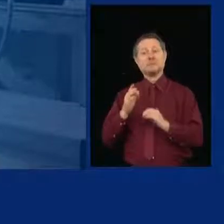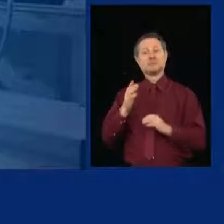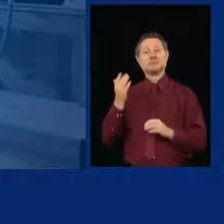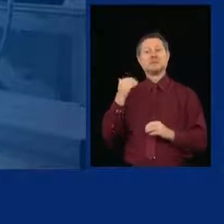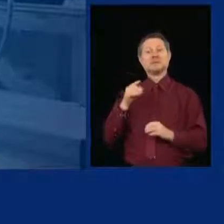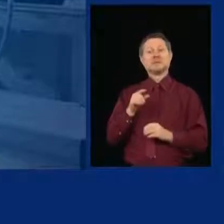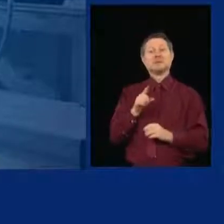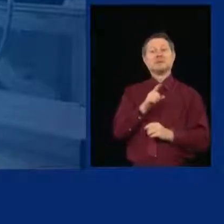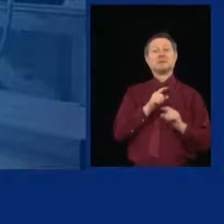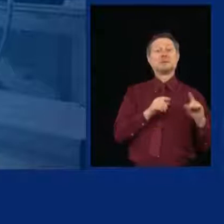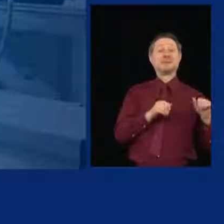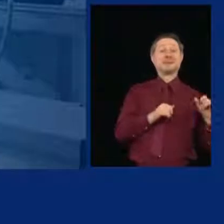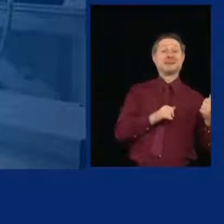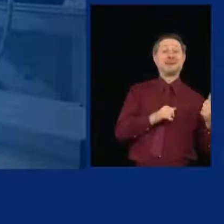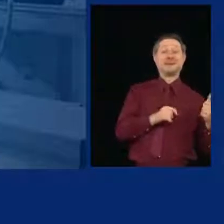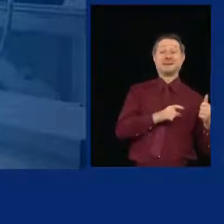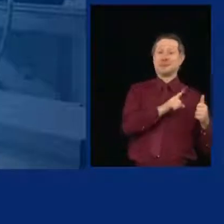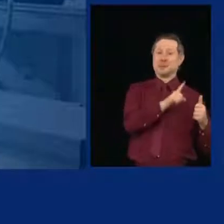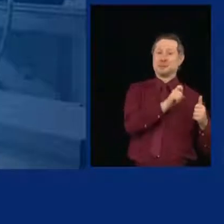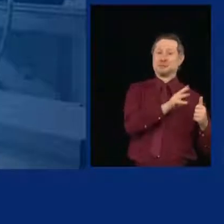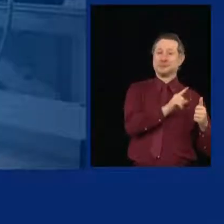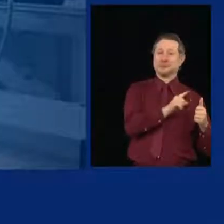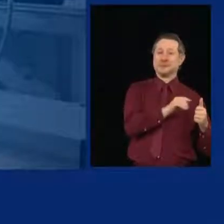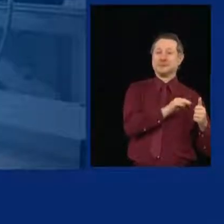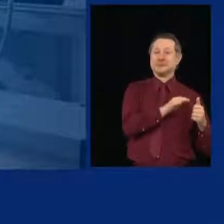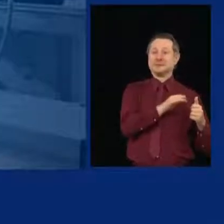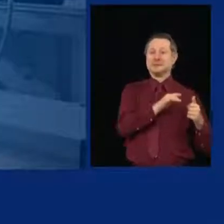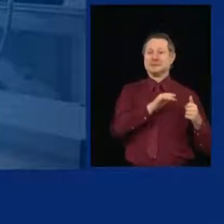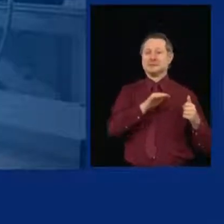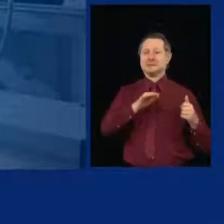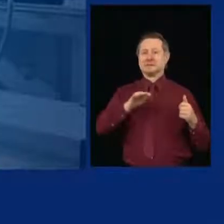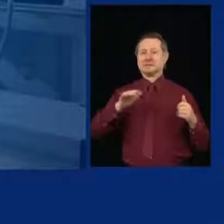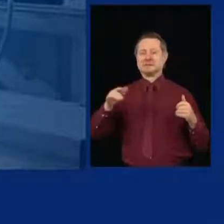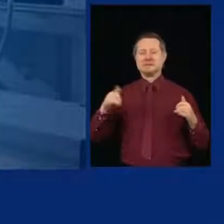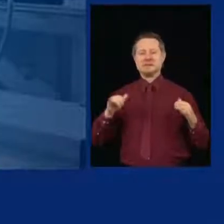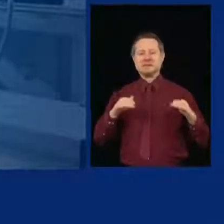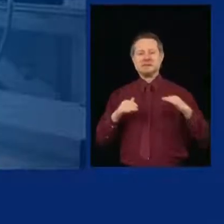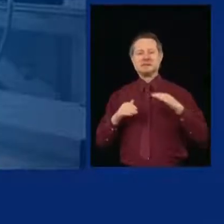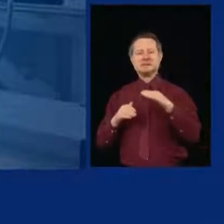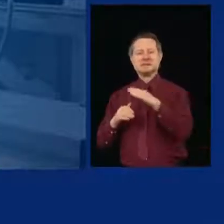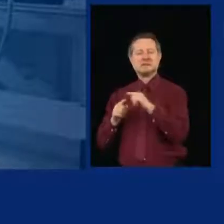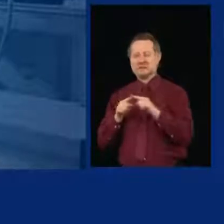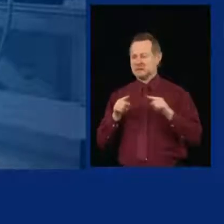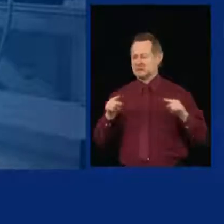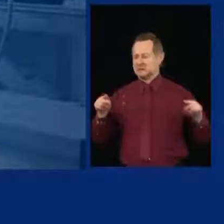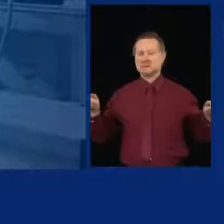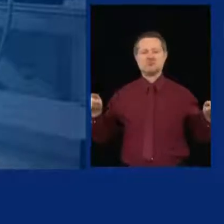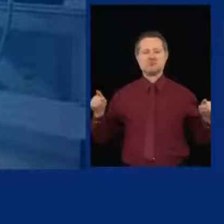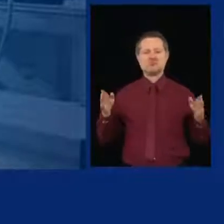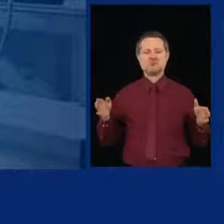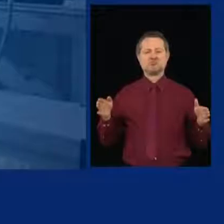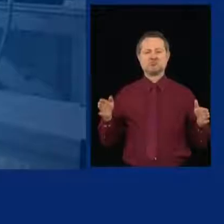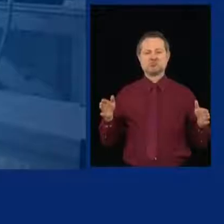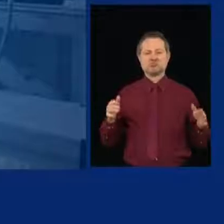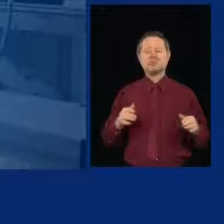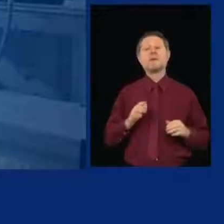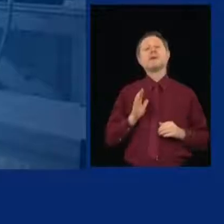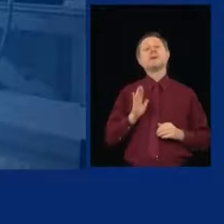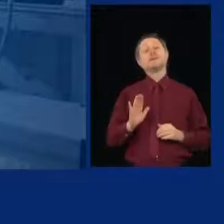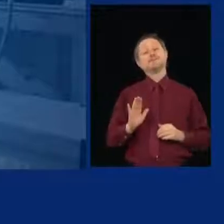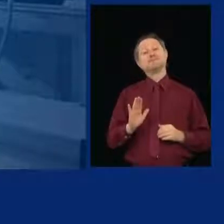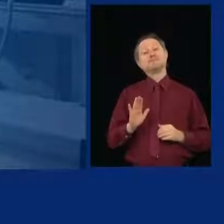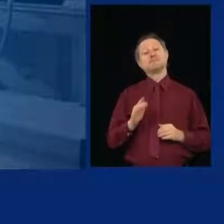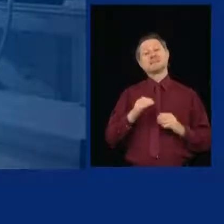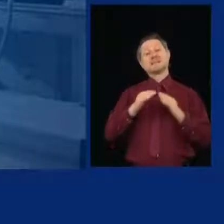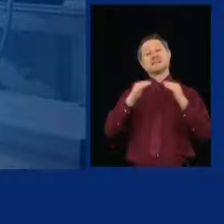all basically in the margin of error, if you will. This system is not that precise.